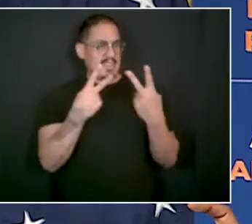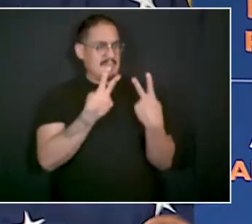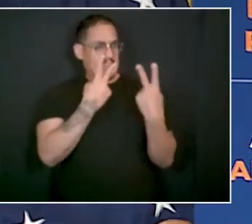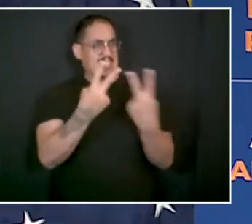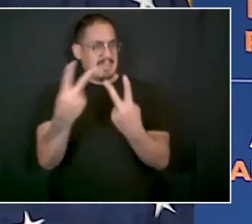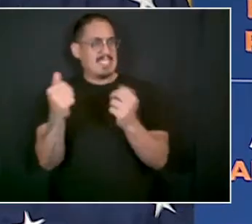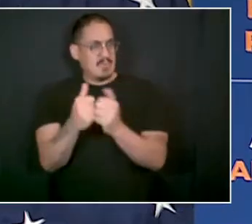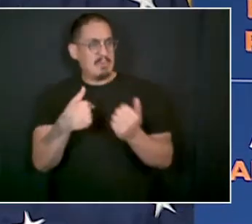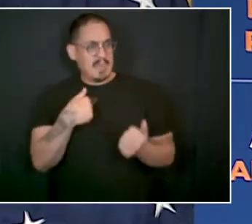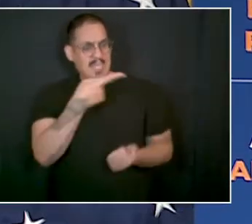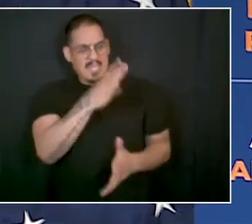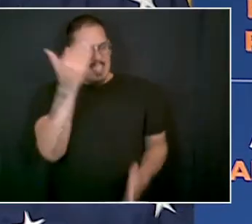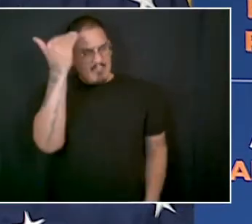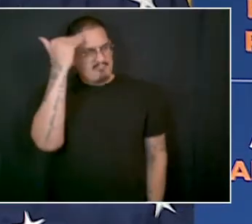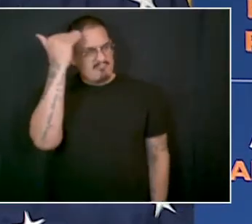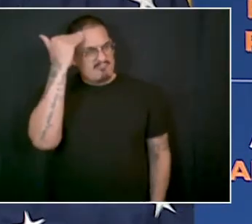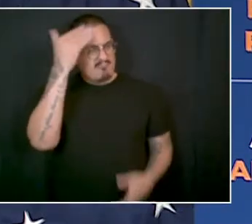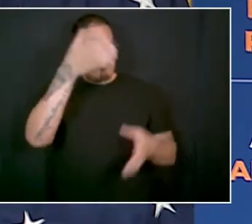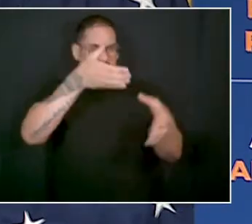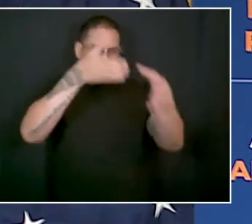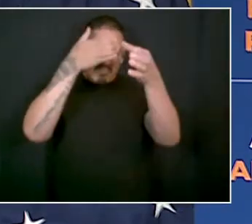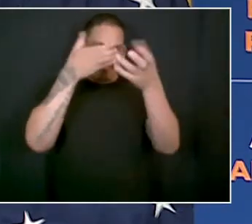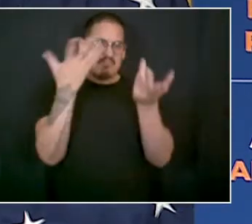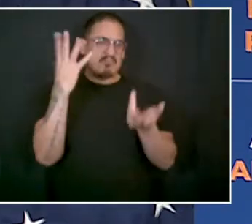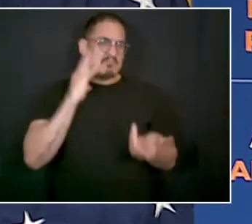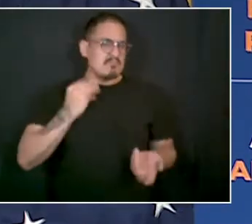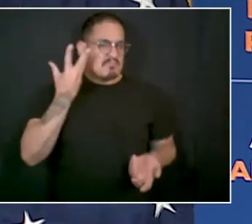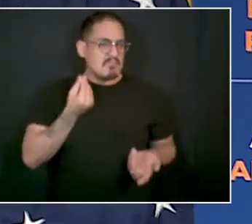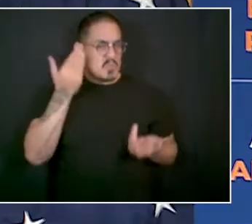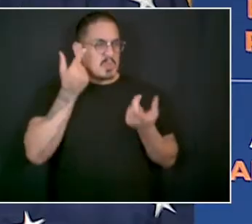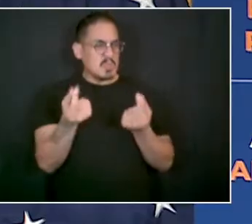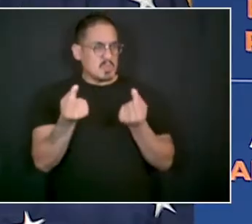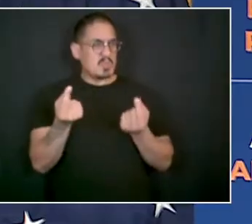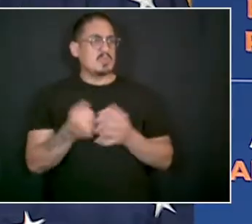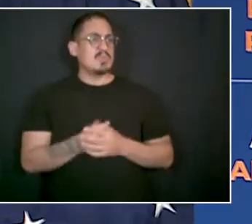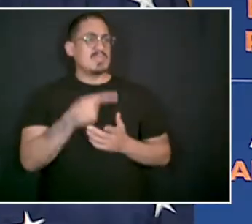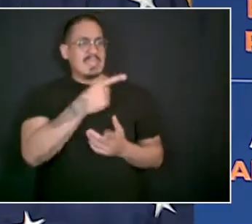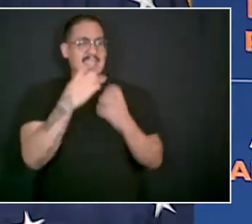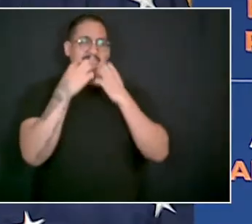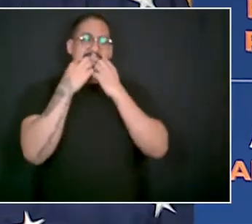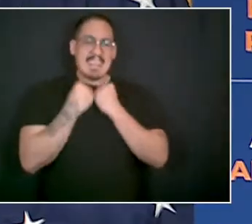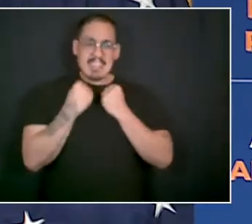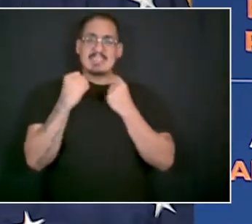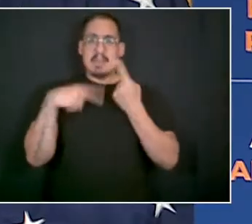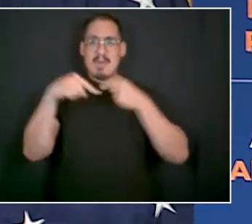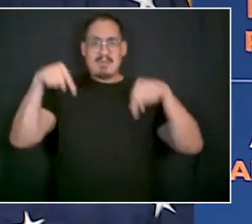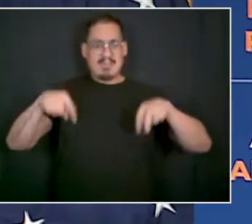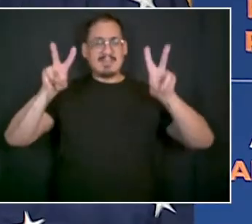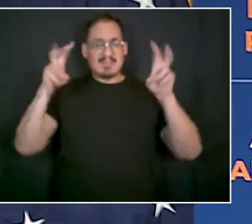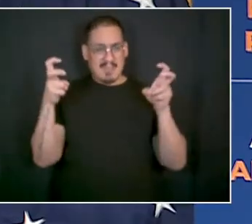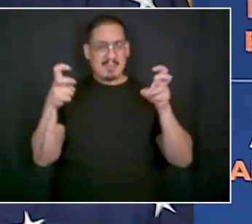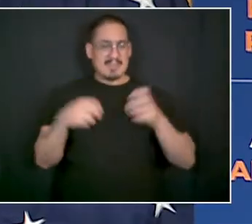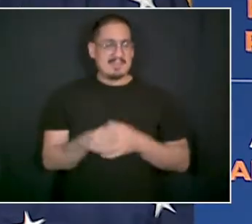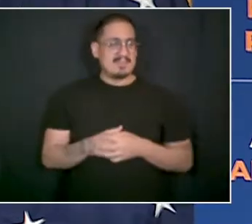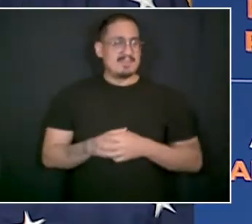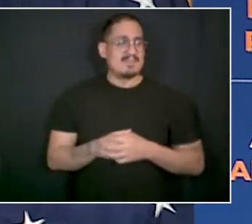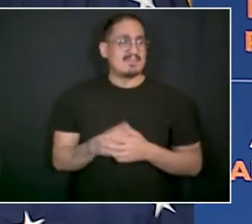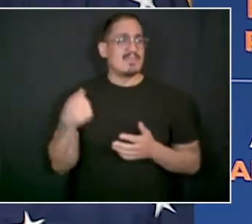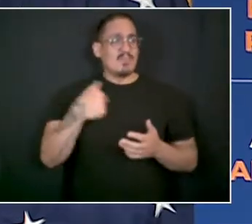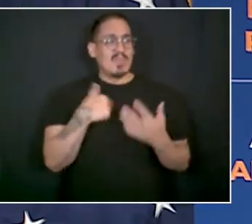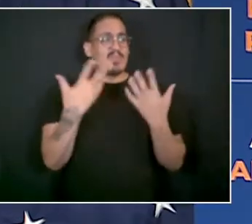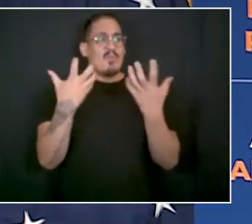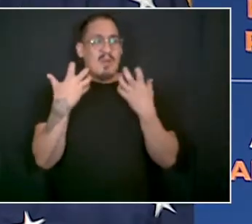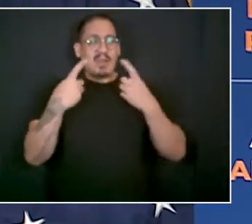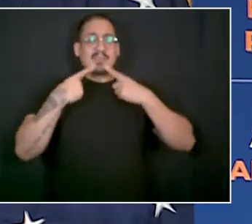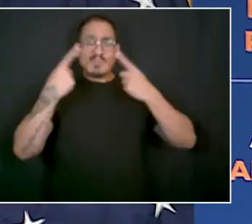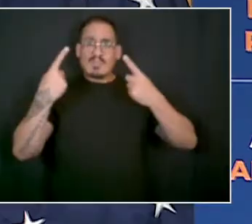narrative, we don't want to criticize the administration. No, we want to get stuff done. We don't want to get caught up in,